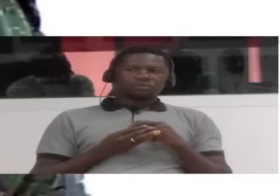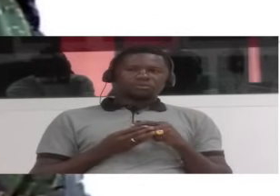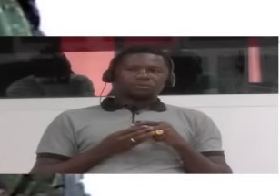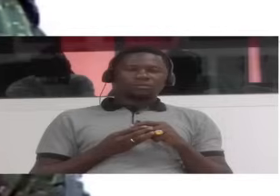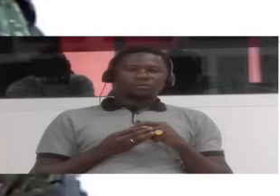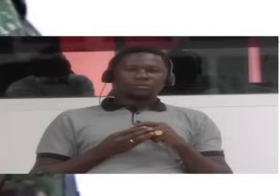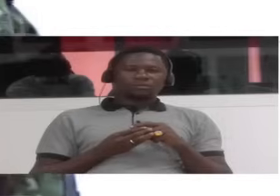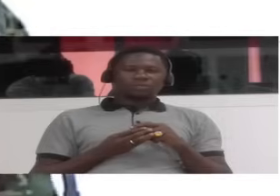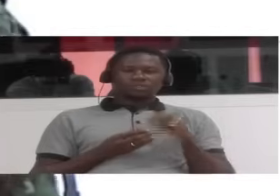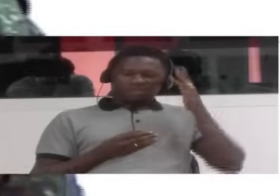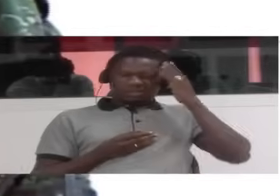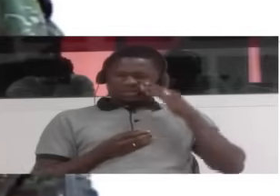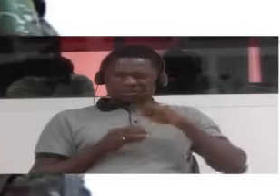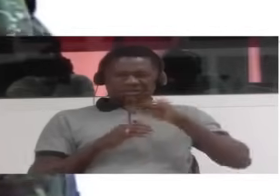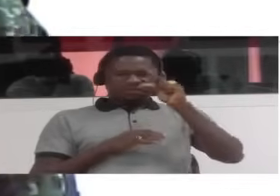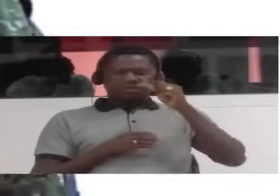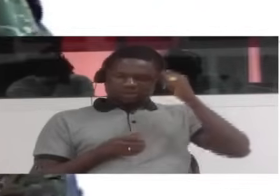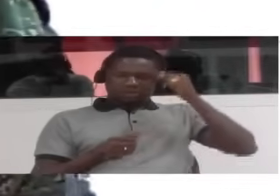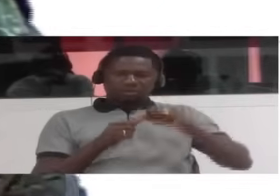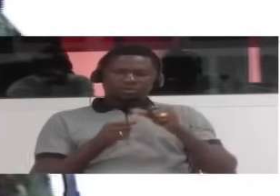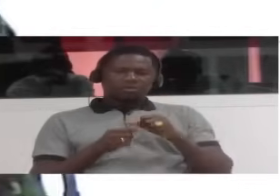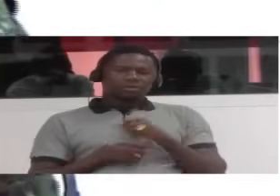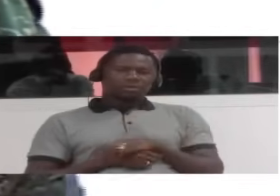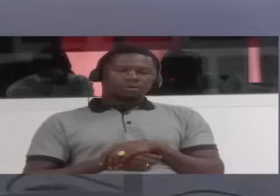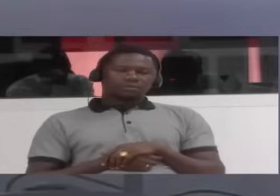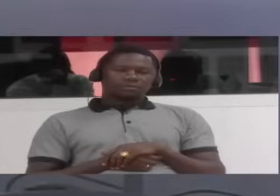I think this is the few I can remember.